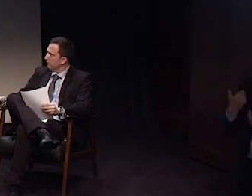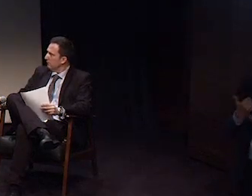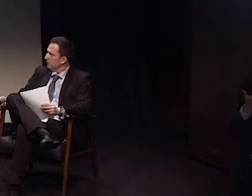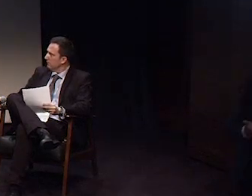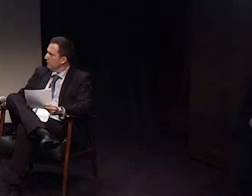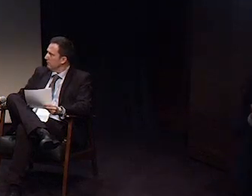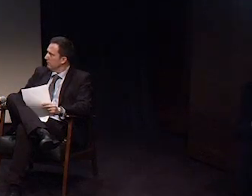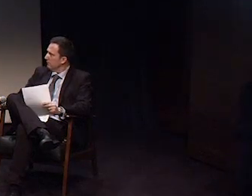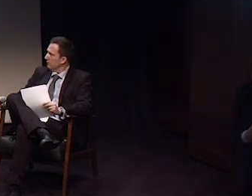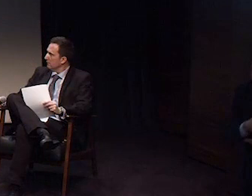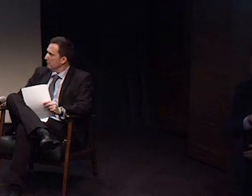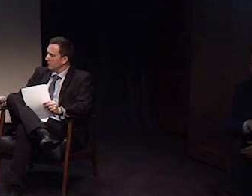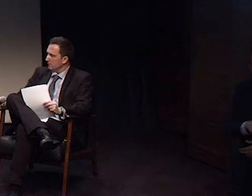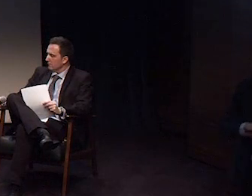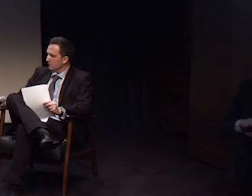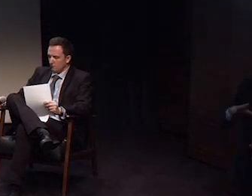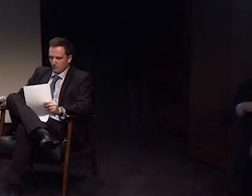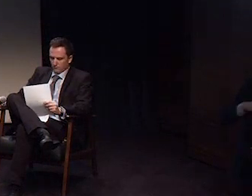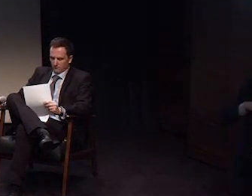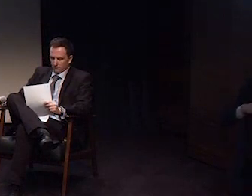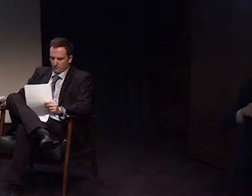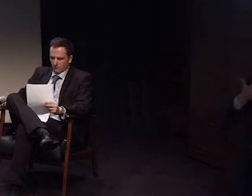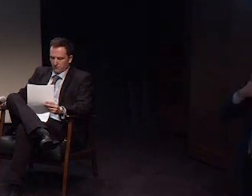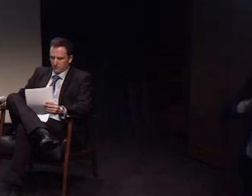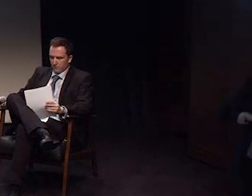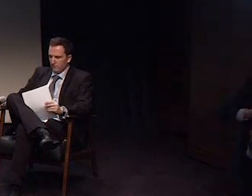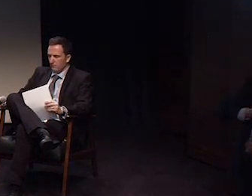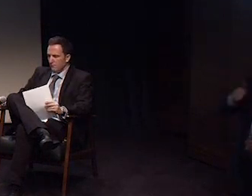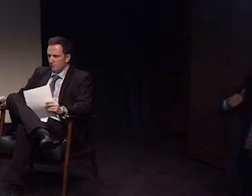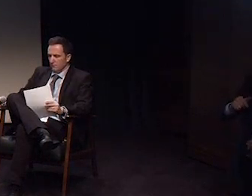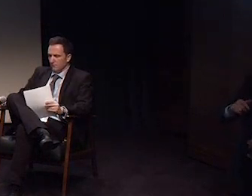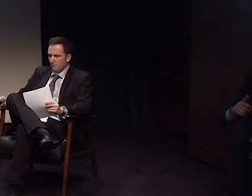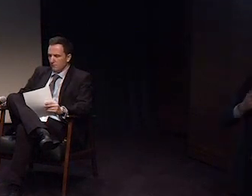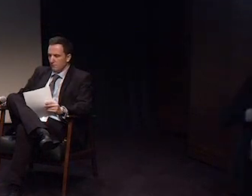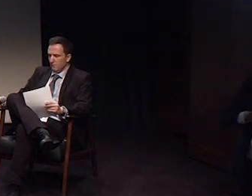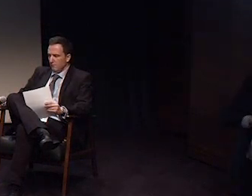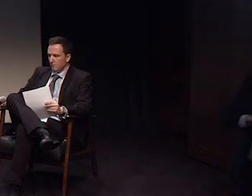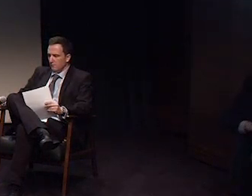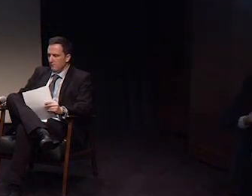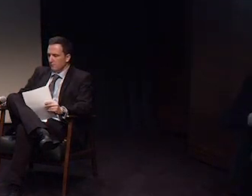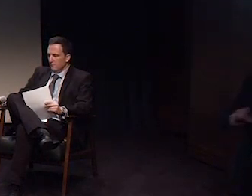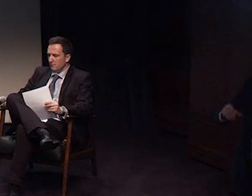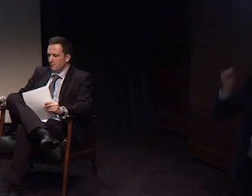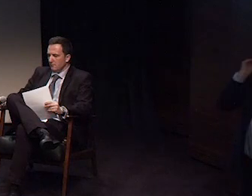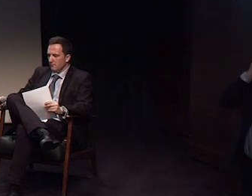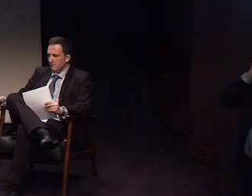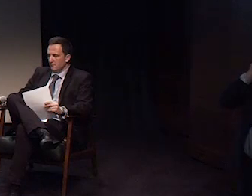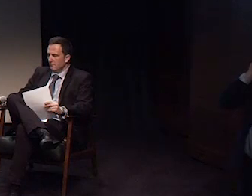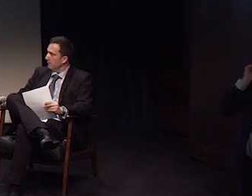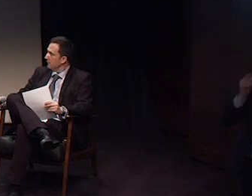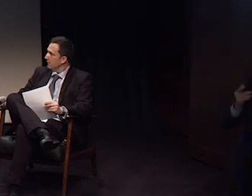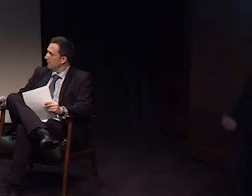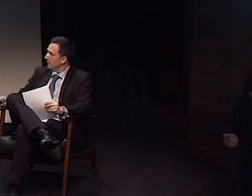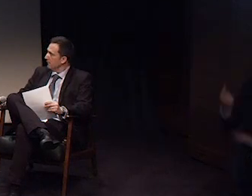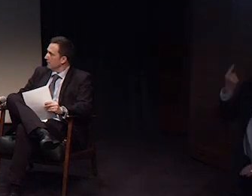feel ready to act in the future 8 months after the training. And they feel ready to call for help